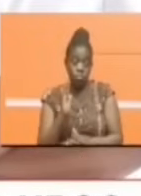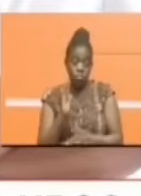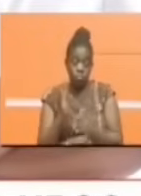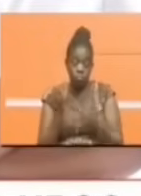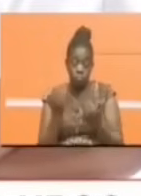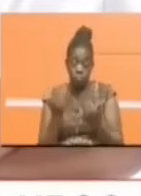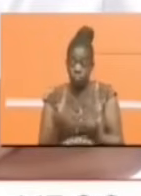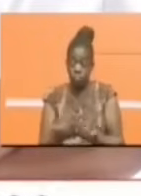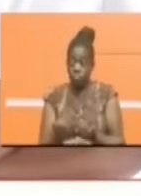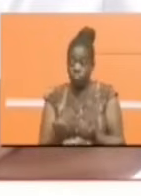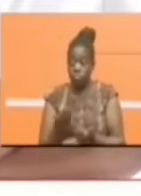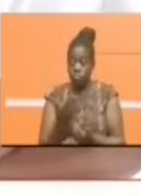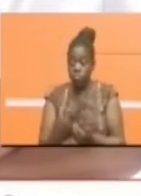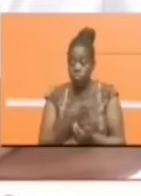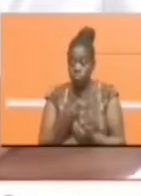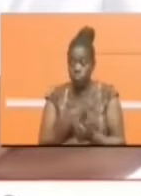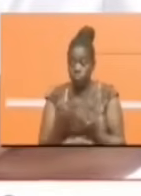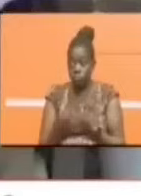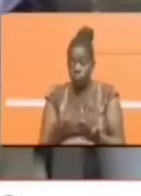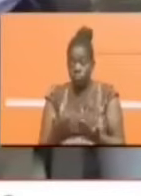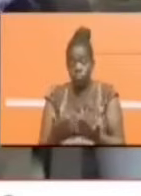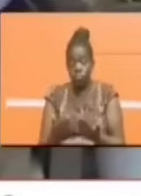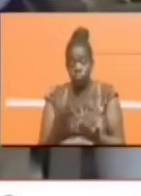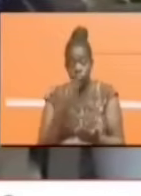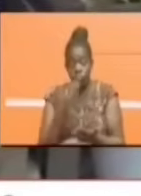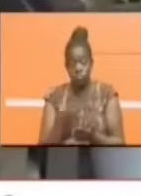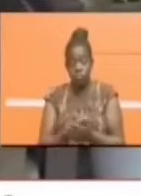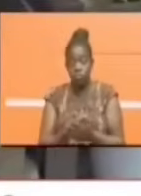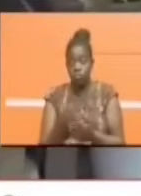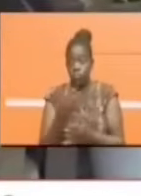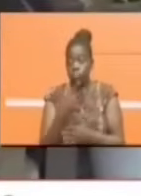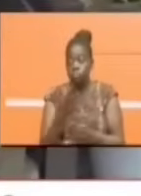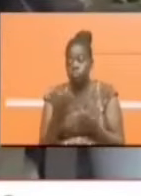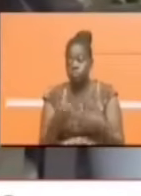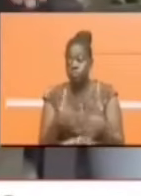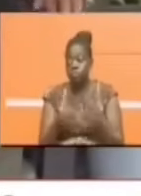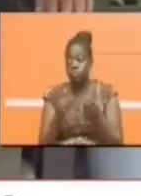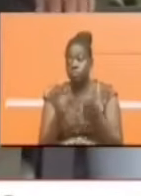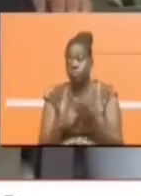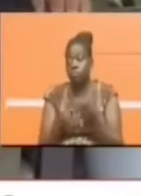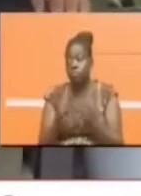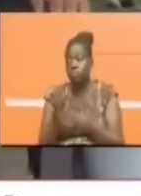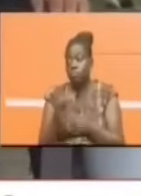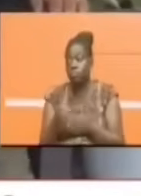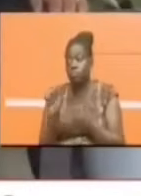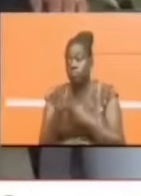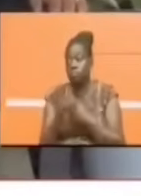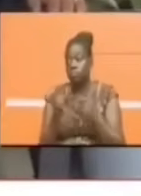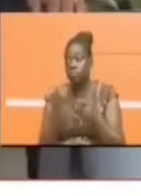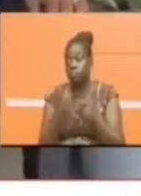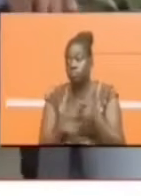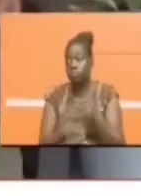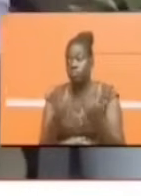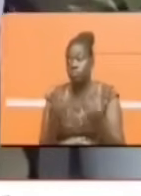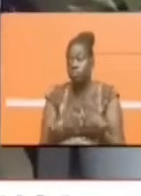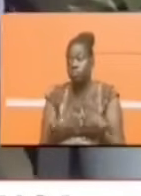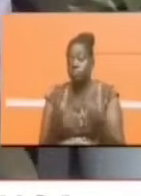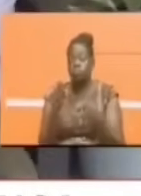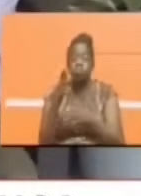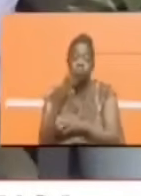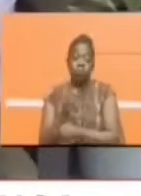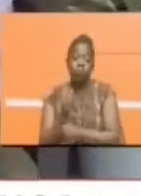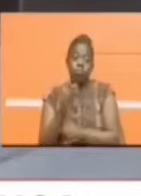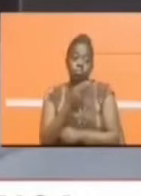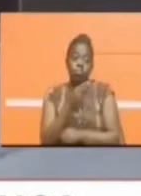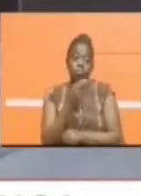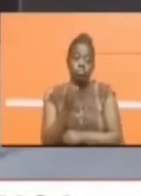and so that we have an accurate figure. Akati zibu kulubu kubala abantu mu gwanga ngategeze nimisechi bali mukubalize mbalira